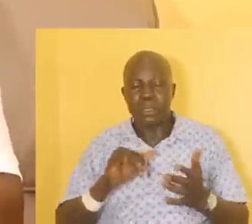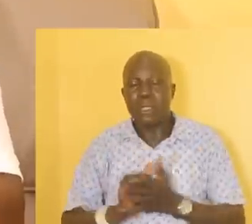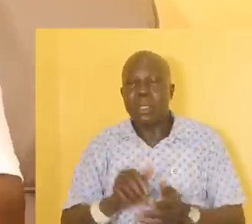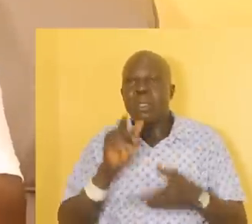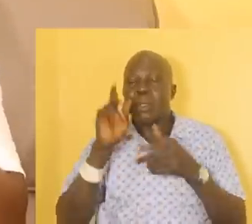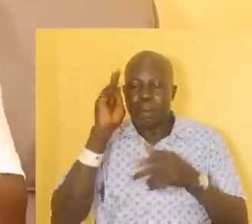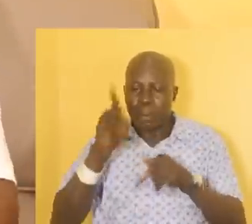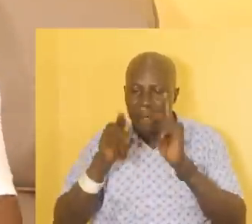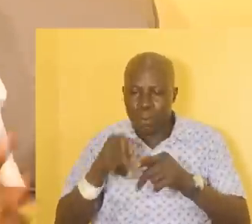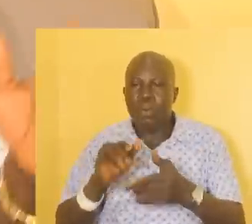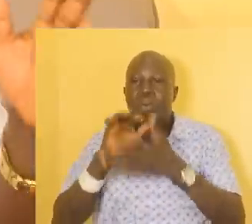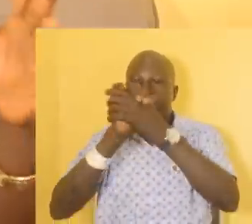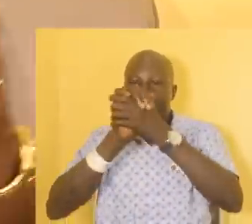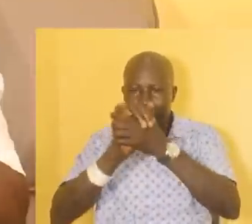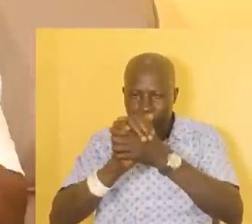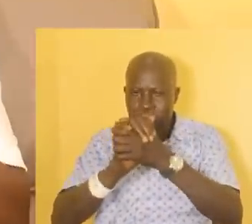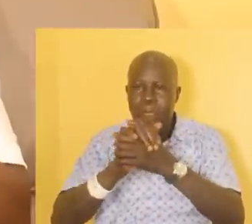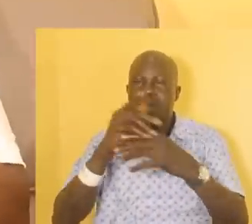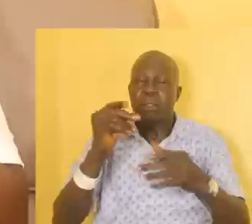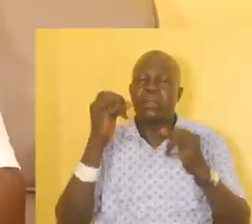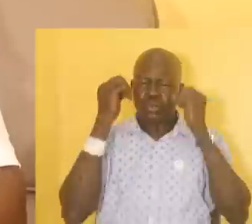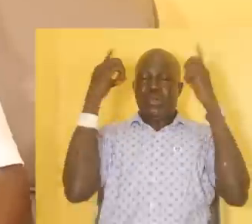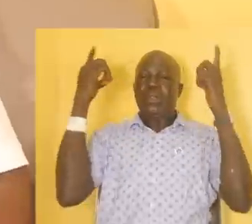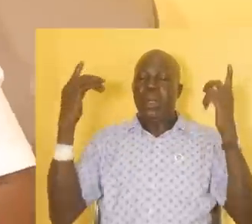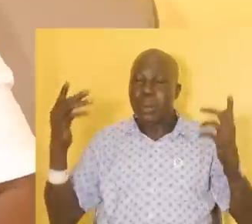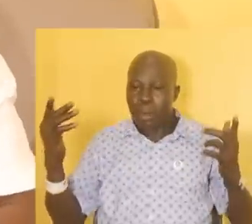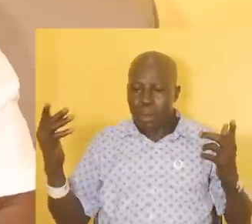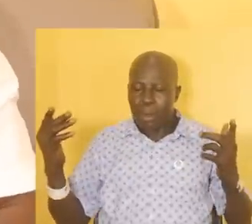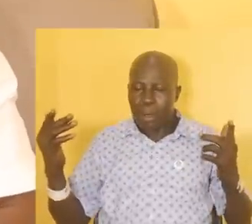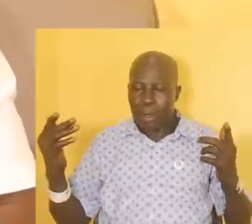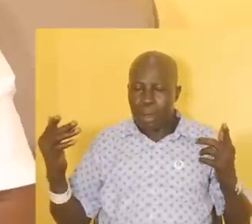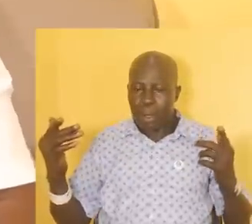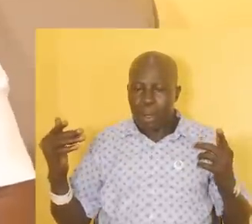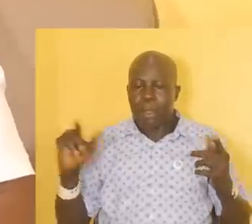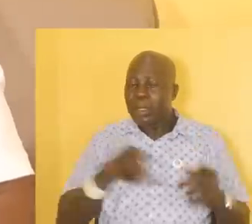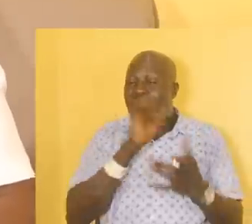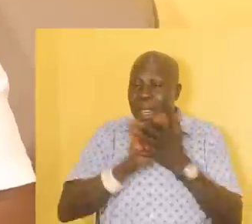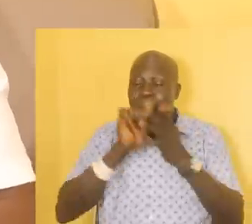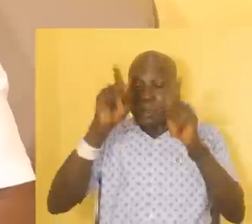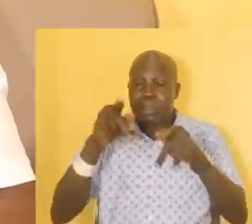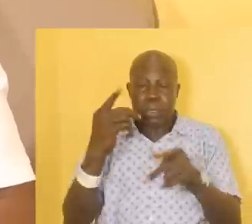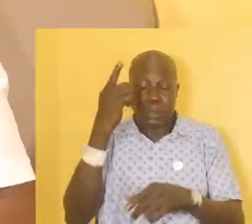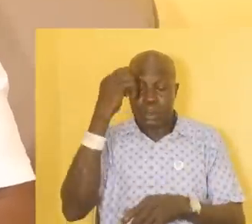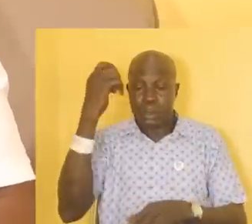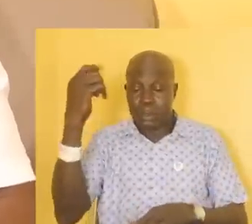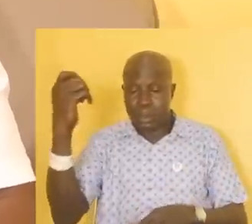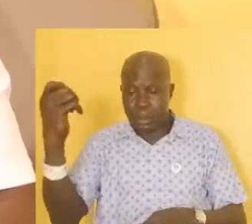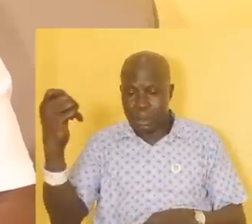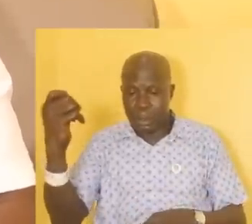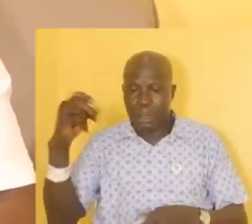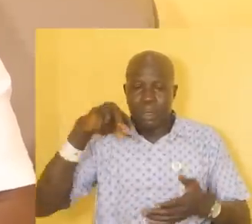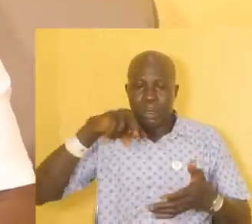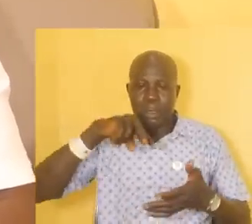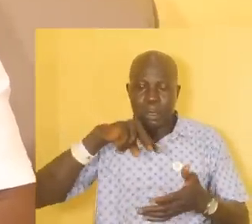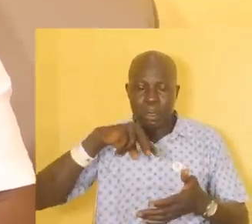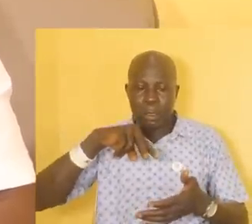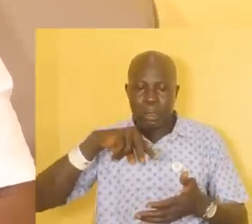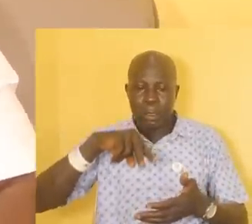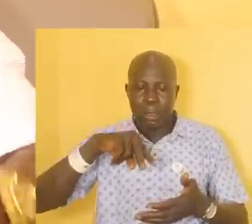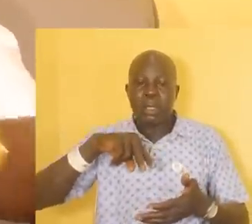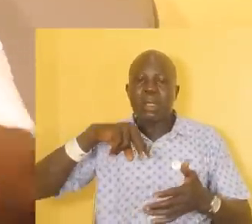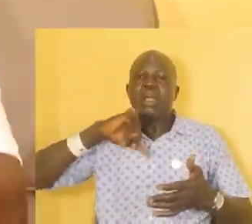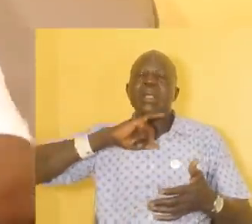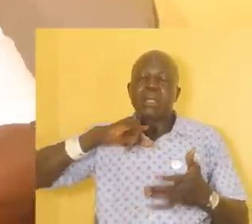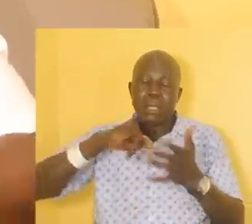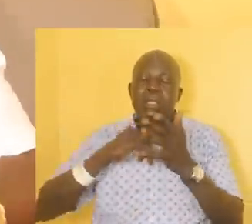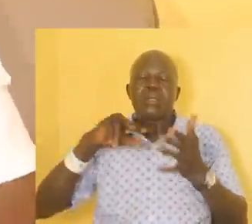People were now congratulating her. That was how she wakes up. Now, the person that drank